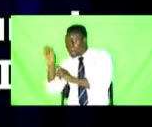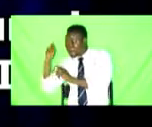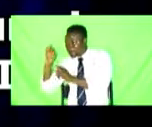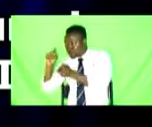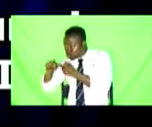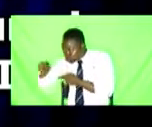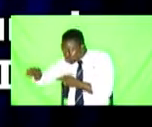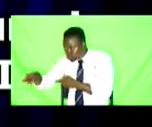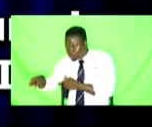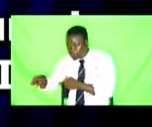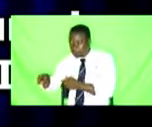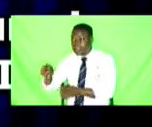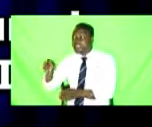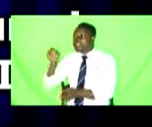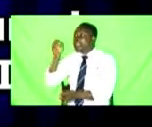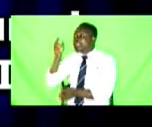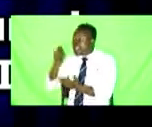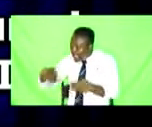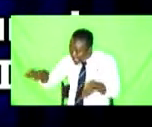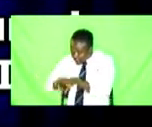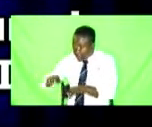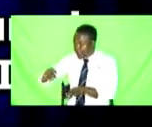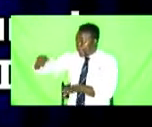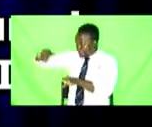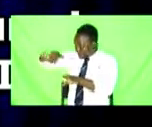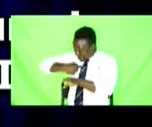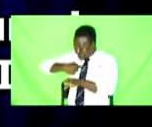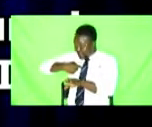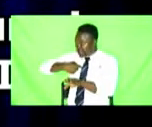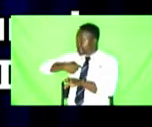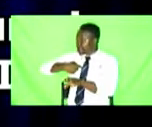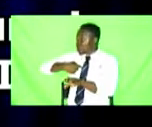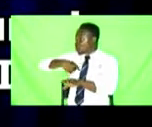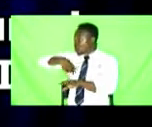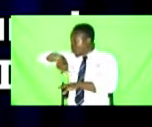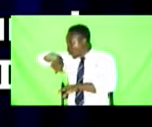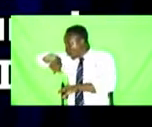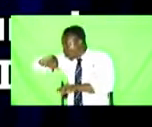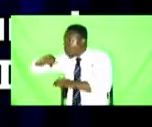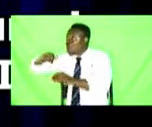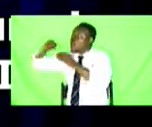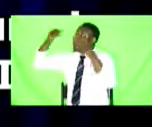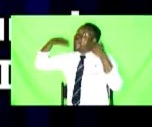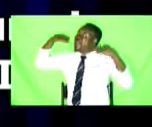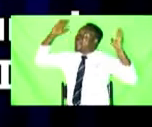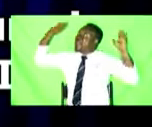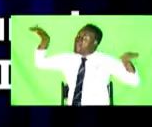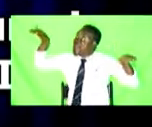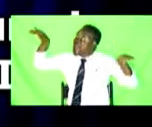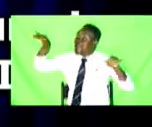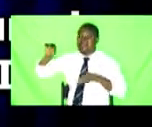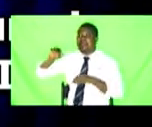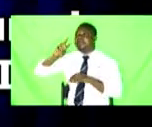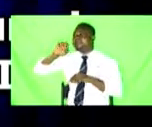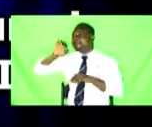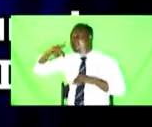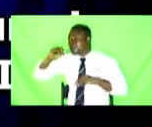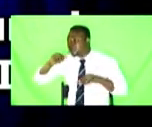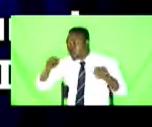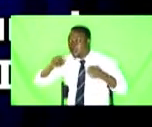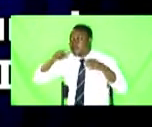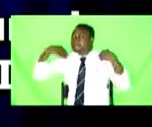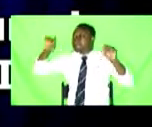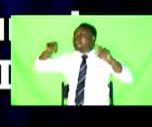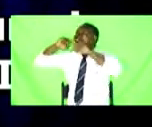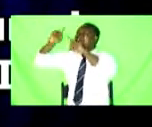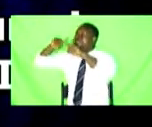even if we, Paul inclusive, or an angel, Michael, Gabriel, and all others that we don't know